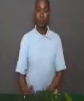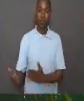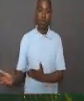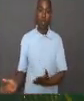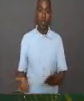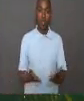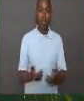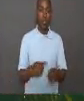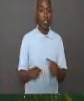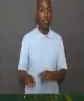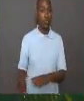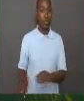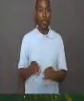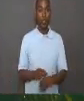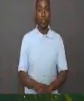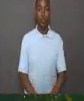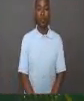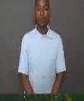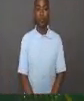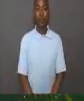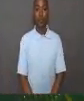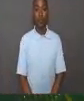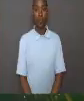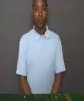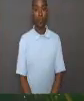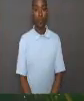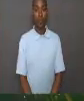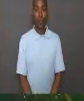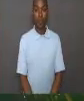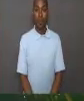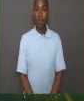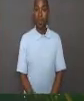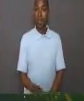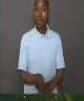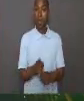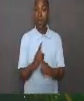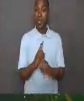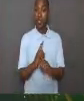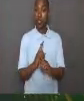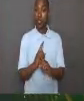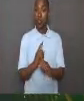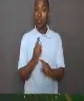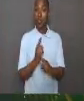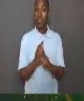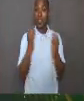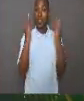Welcome back, students. Were you able to label the